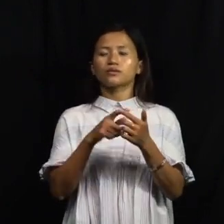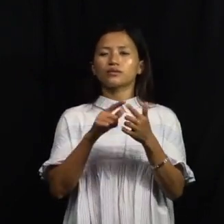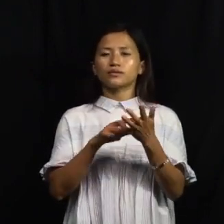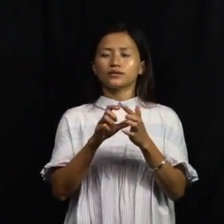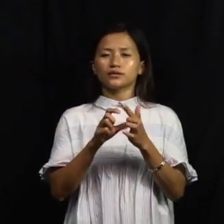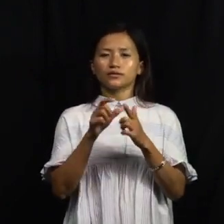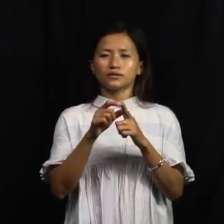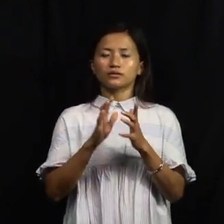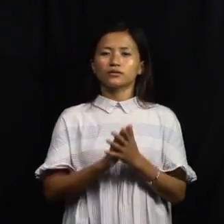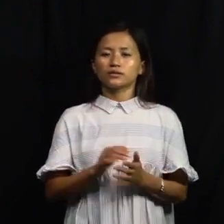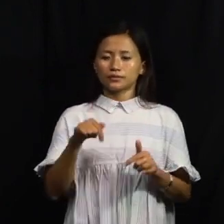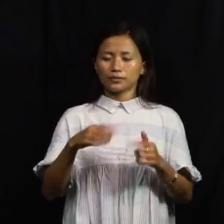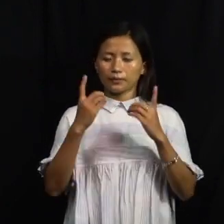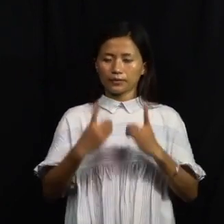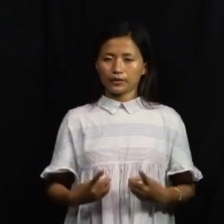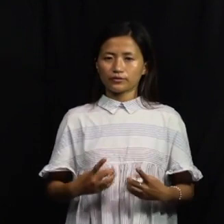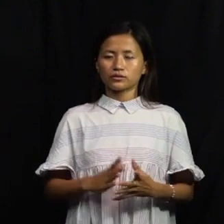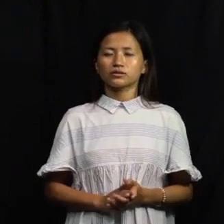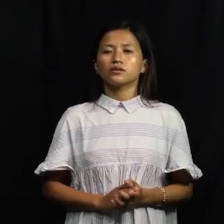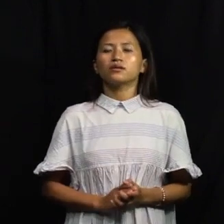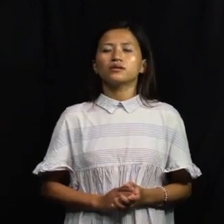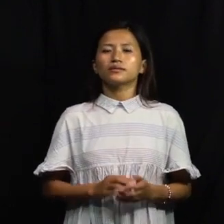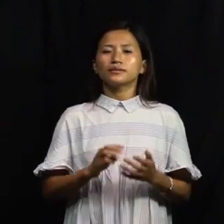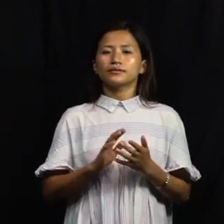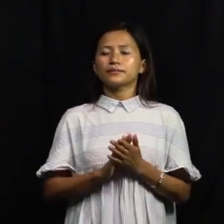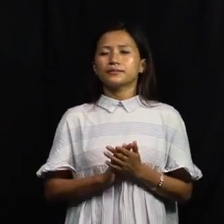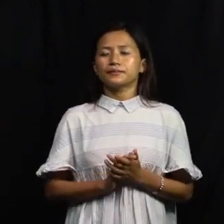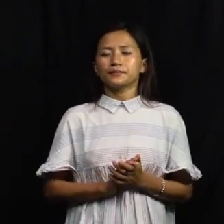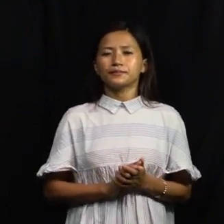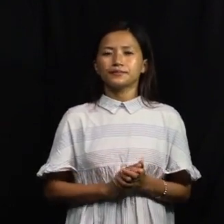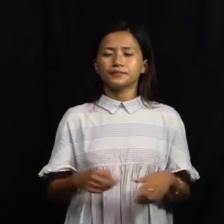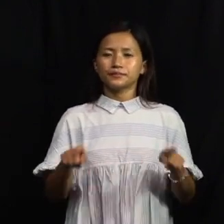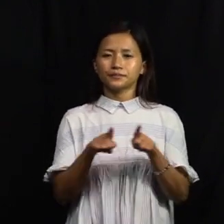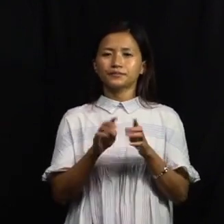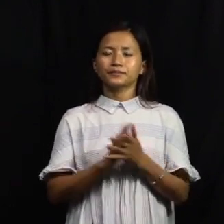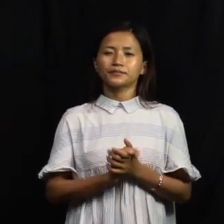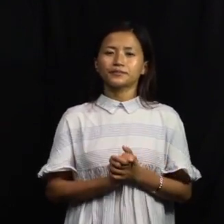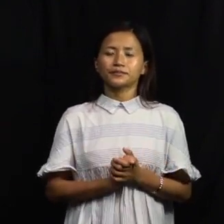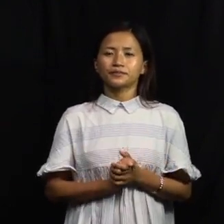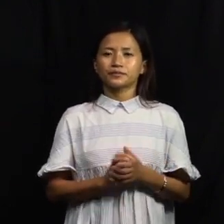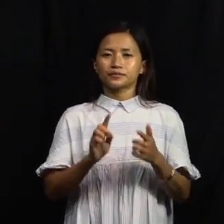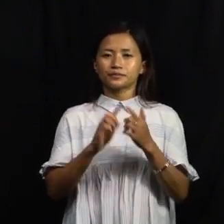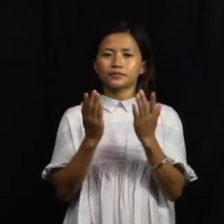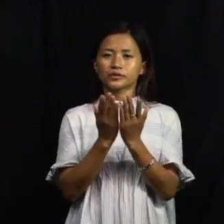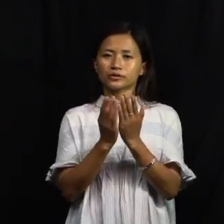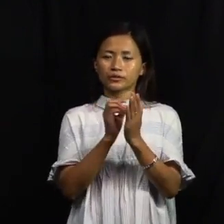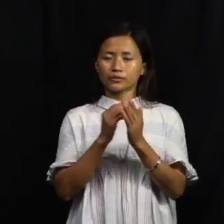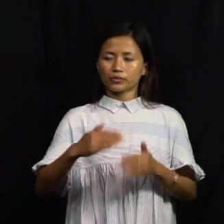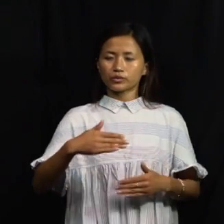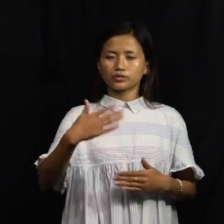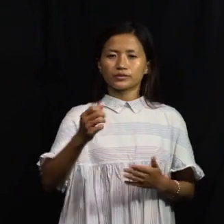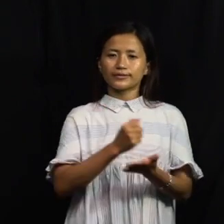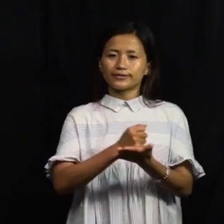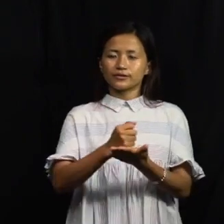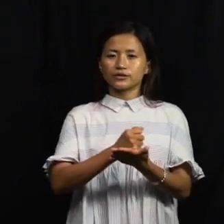behavior, isn't it? So that is meant by modification of behavior. And then in the educational process, training